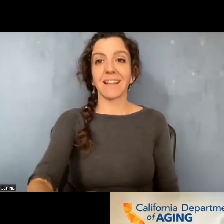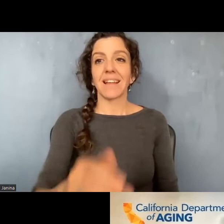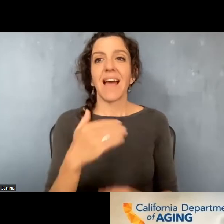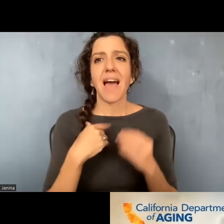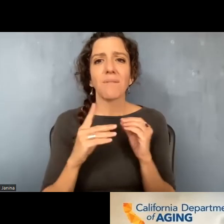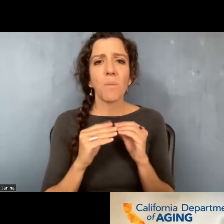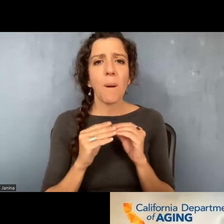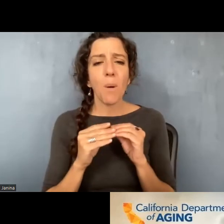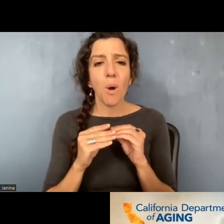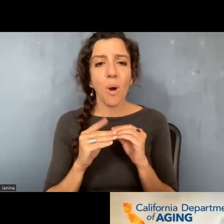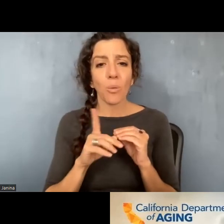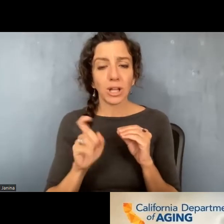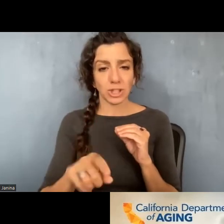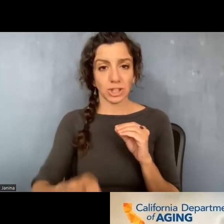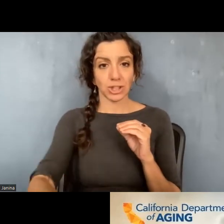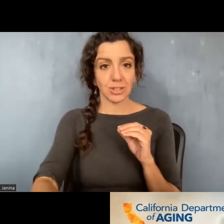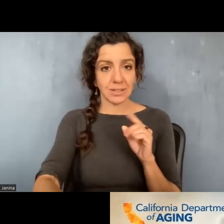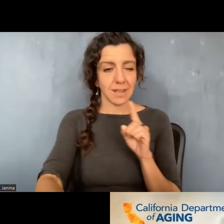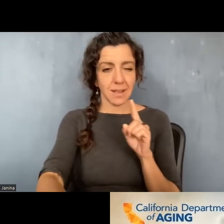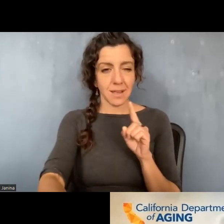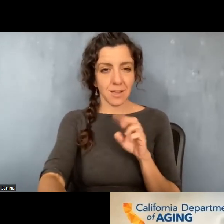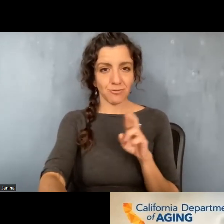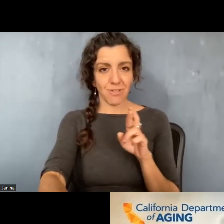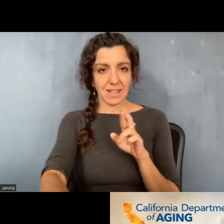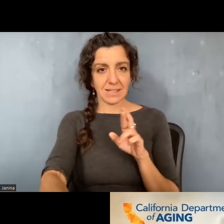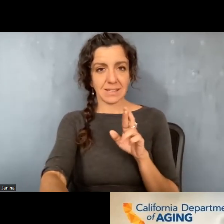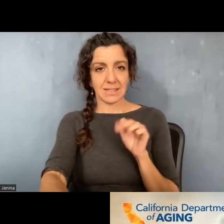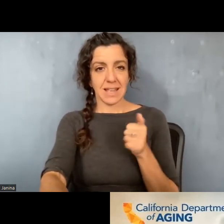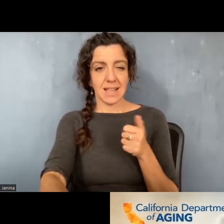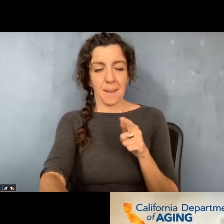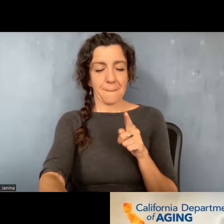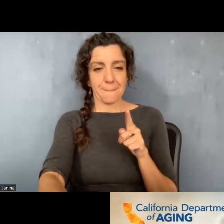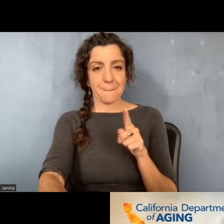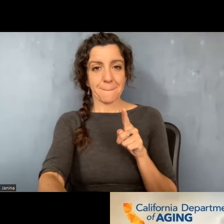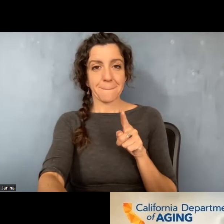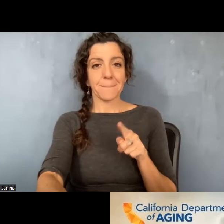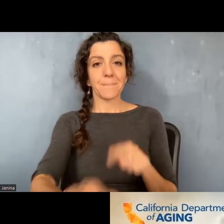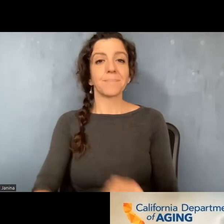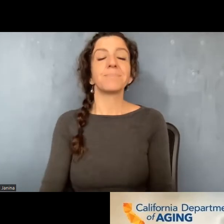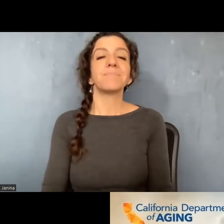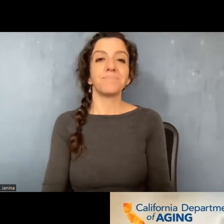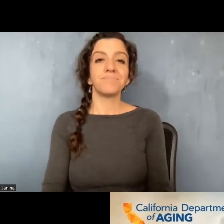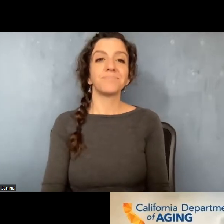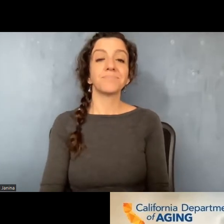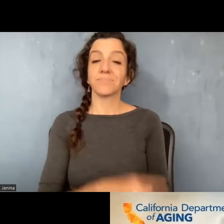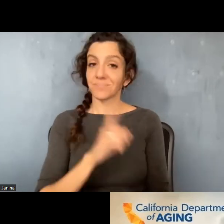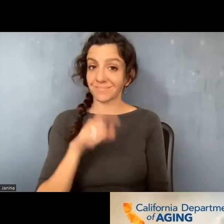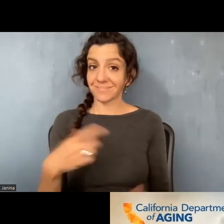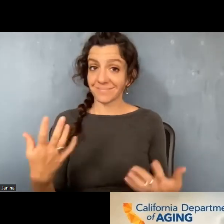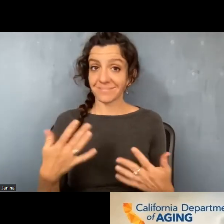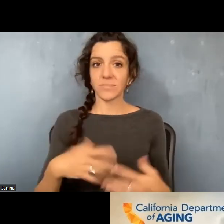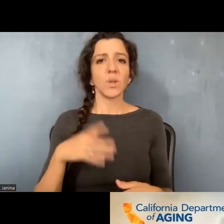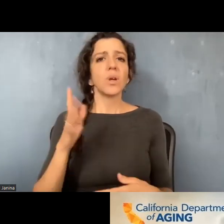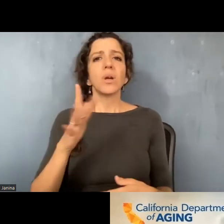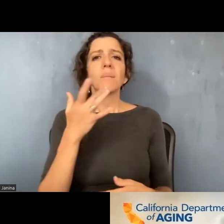poll question. Can we go to poll question number 2? So what would you prefer work groups to